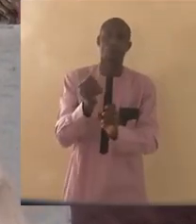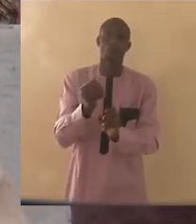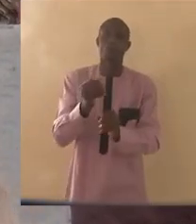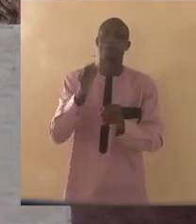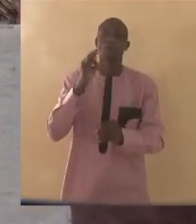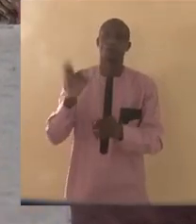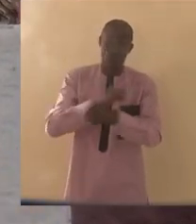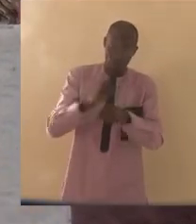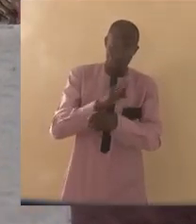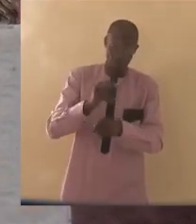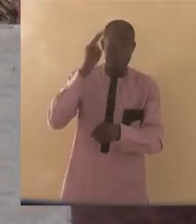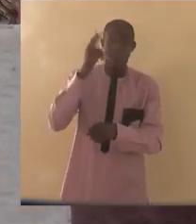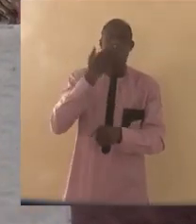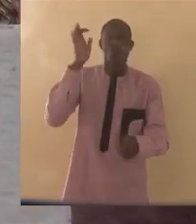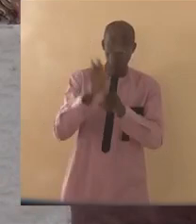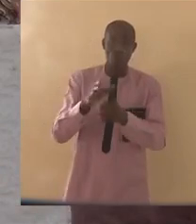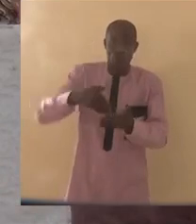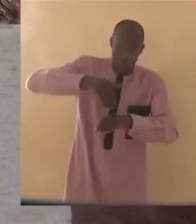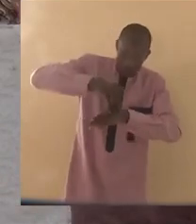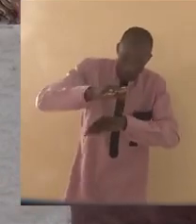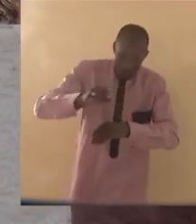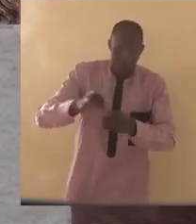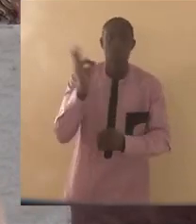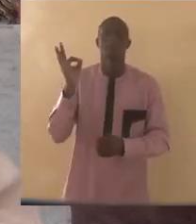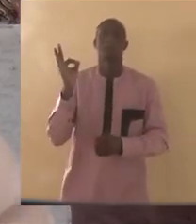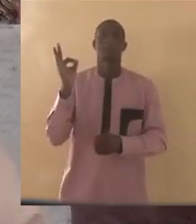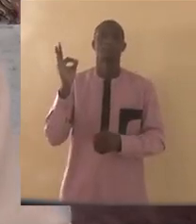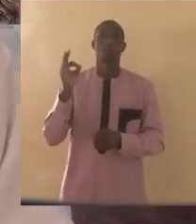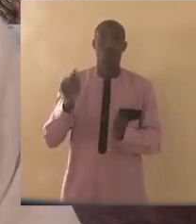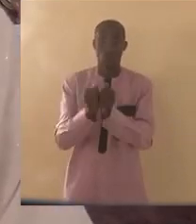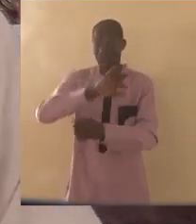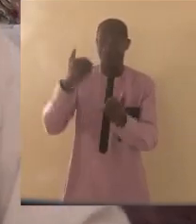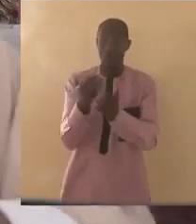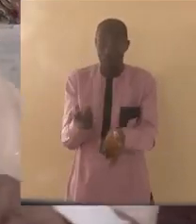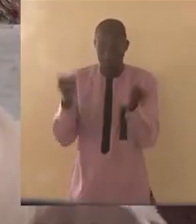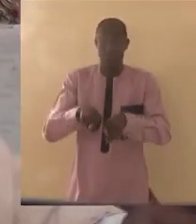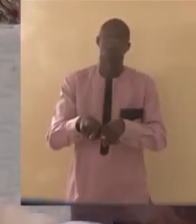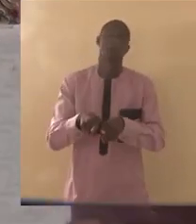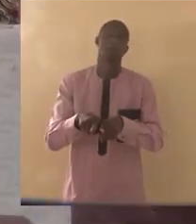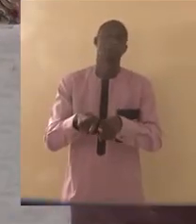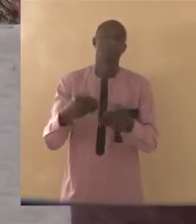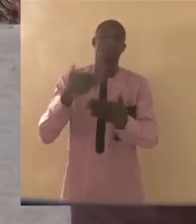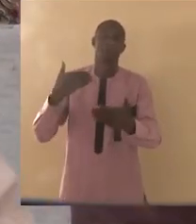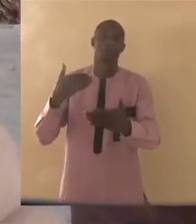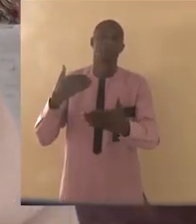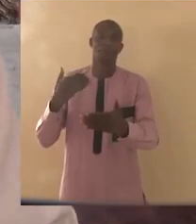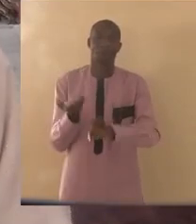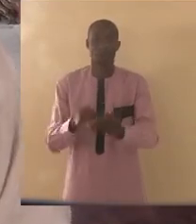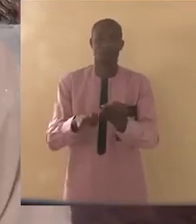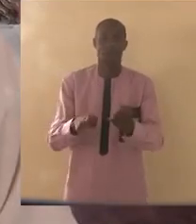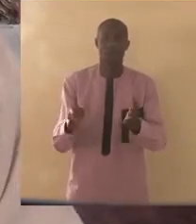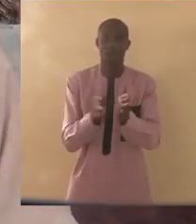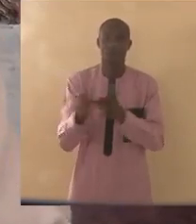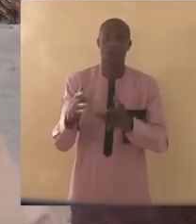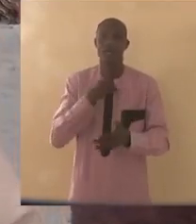good his promise to send the Holy Spirit. With all that had happened, just think of all that had happened before the death